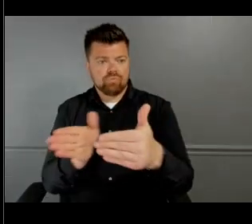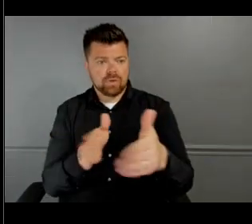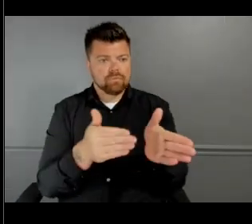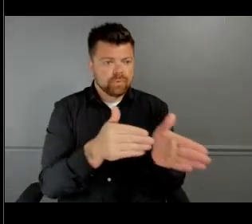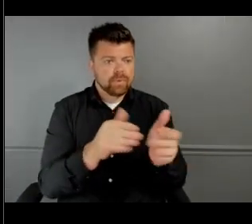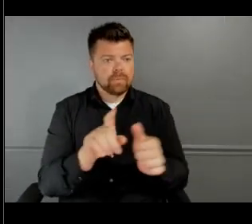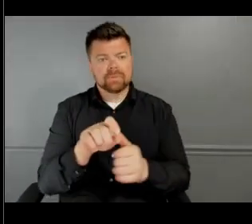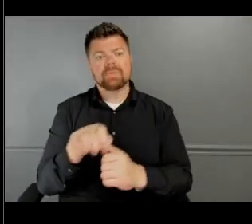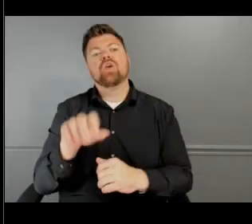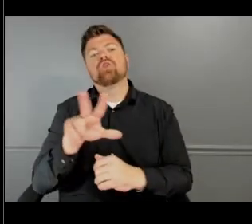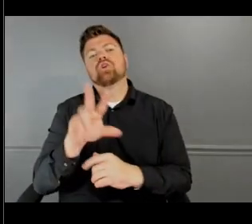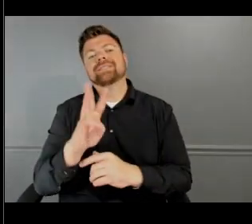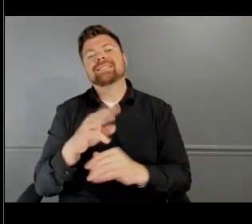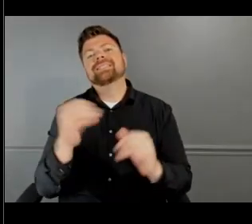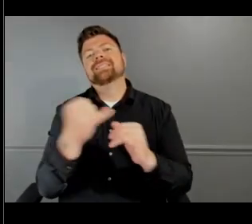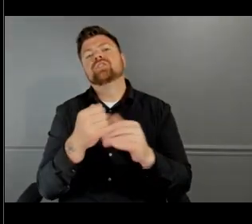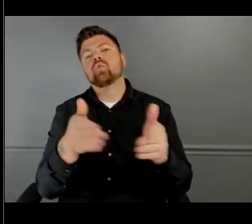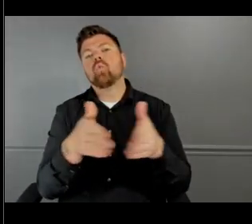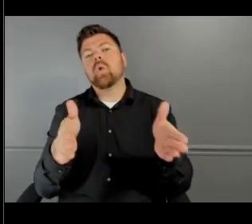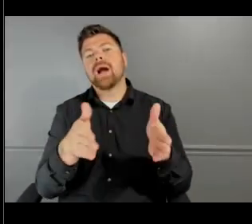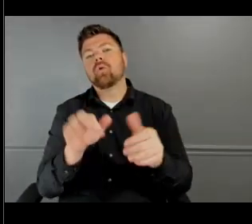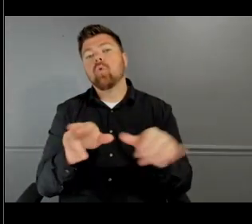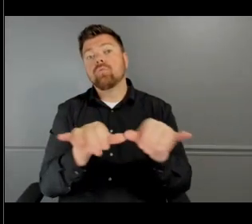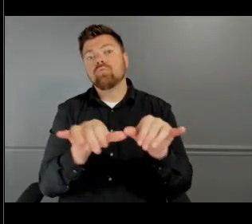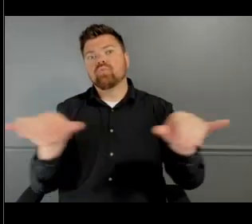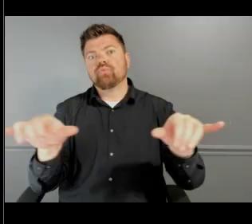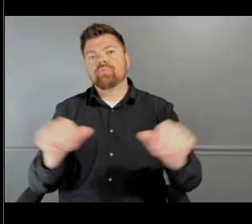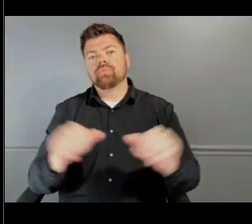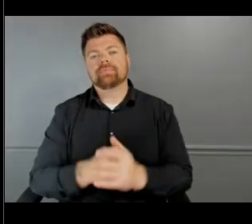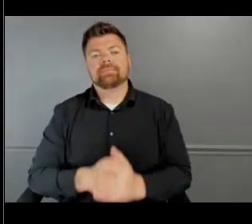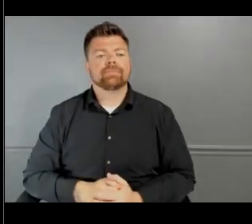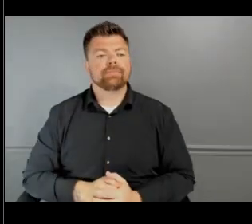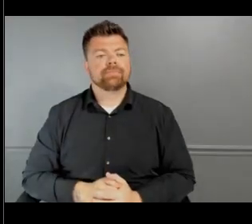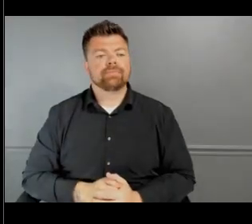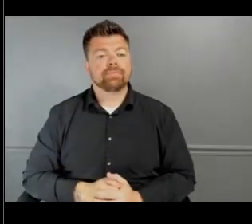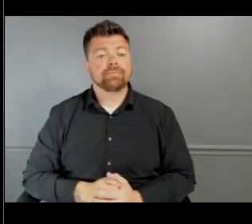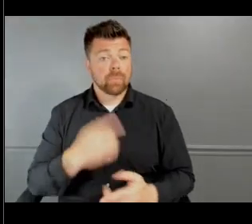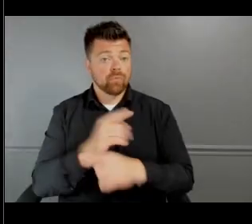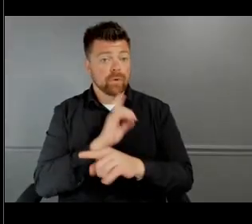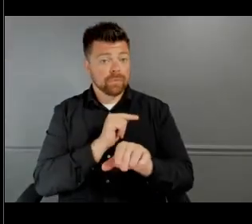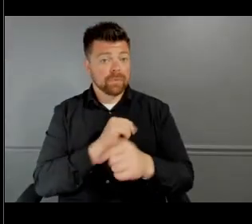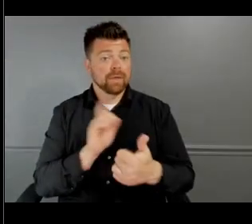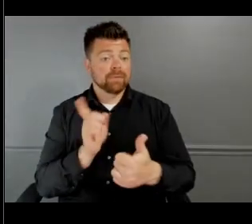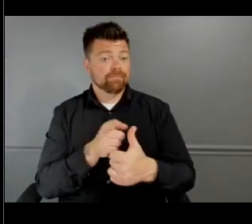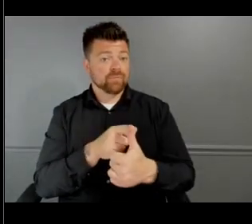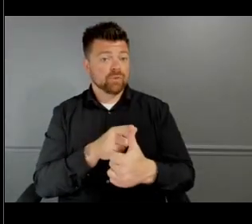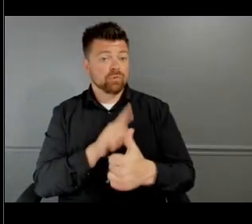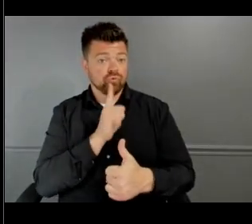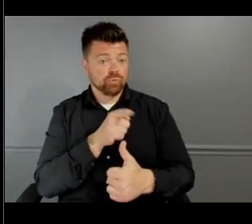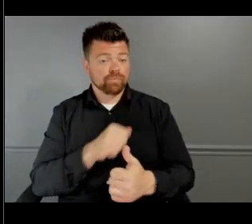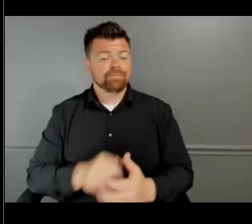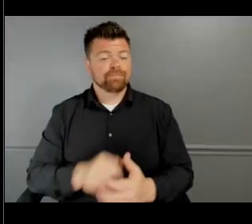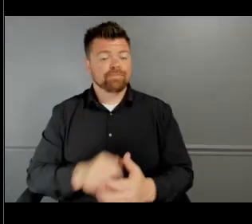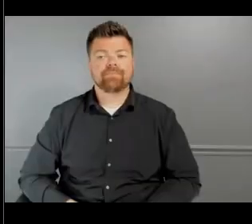36 inches wide or wider. The correct answer was the first option. This is true.